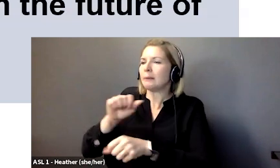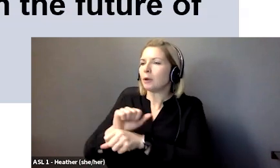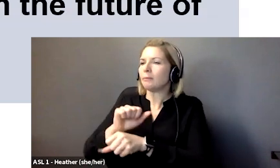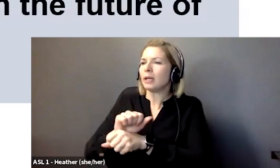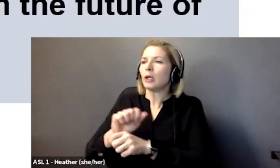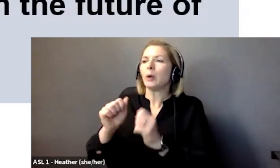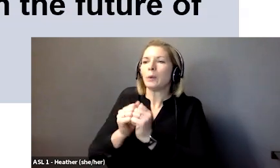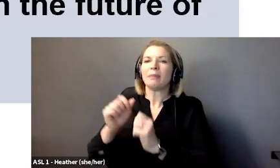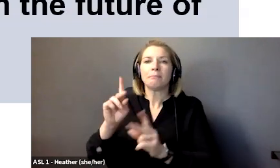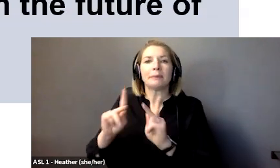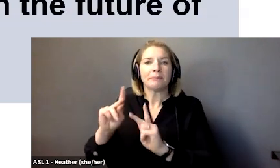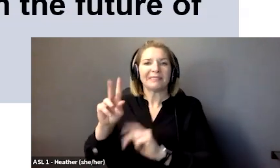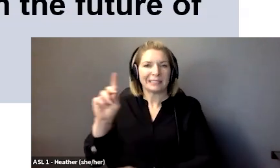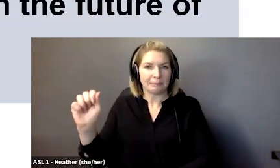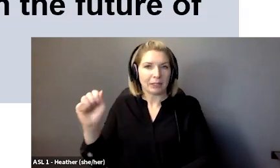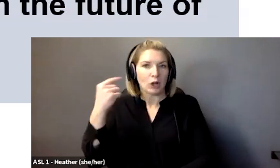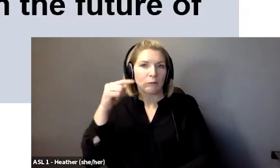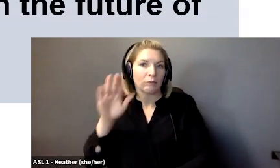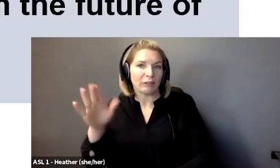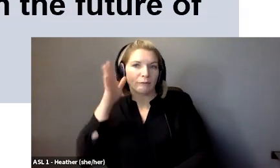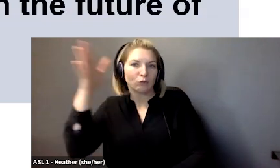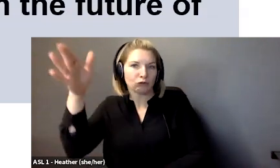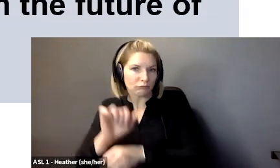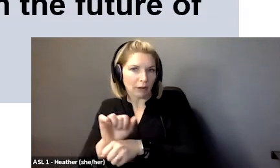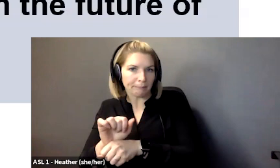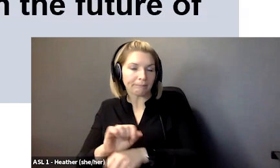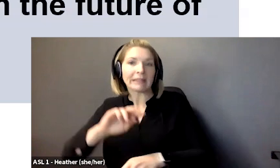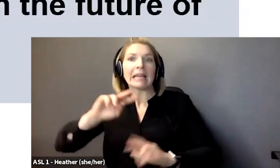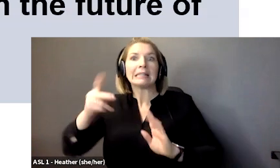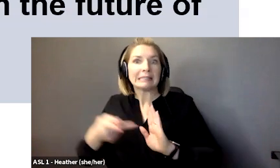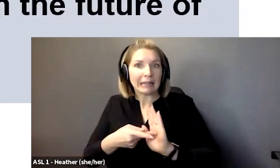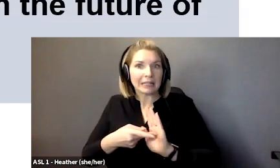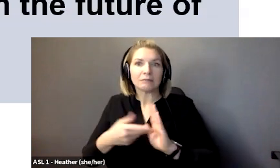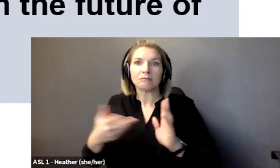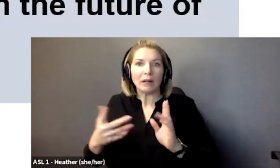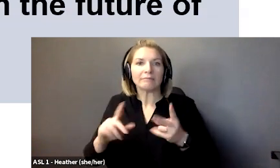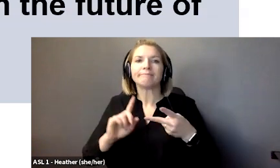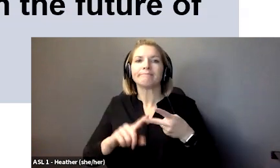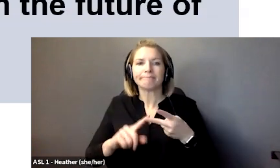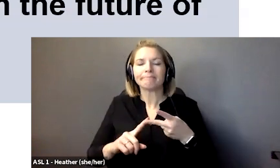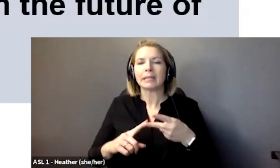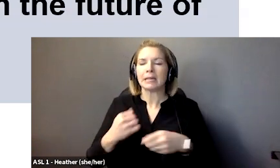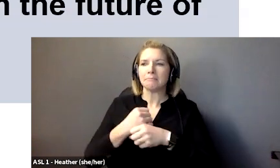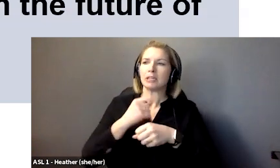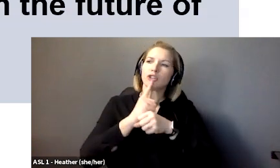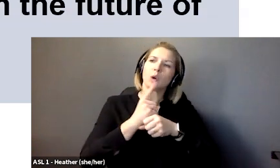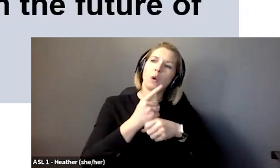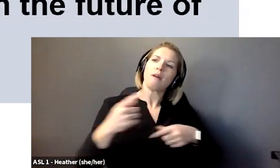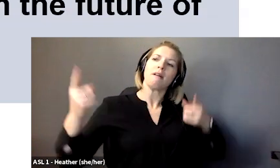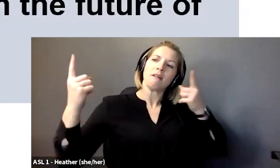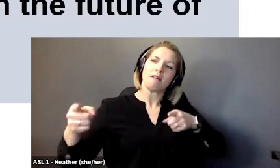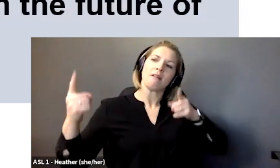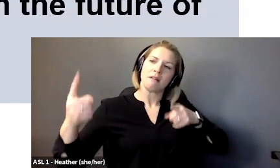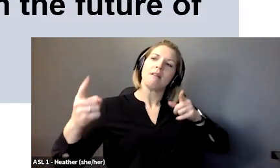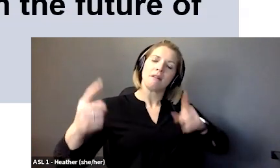the future of work. The second study objective was to identify and build consensus on the strategies that can